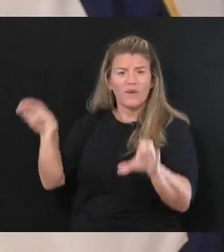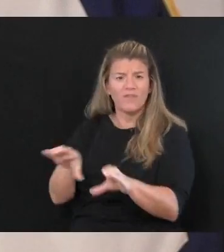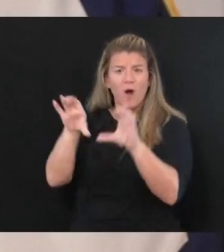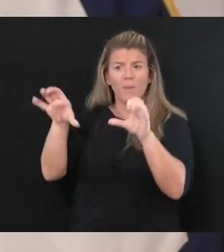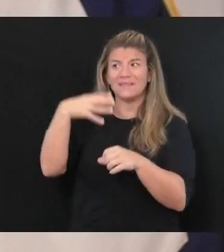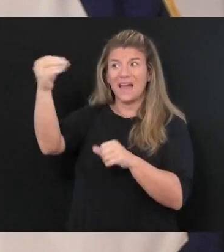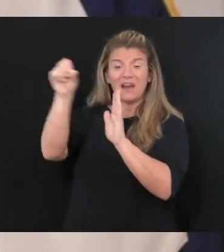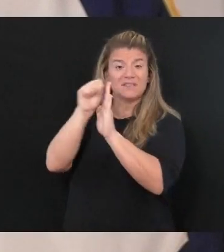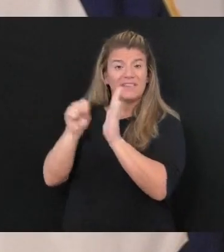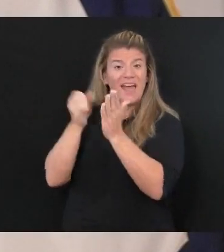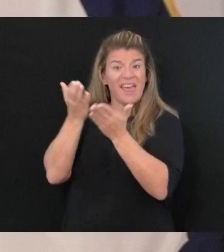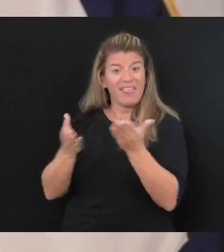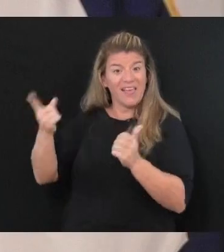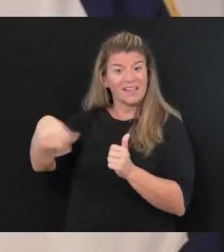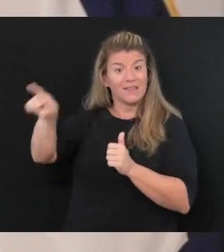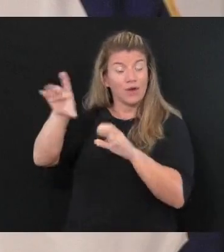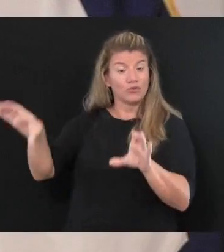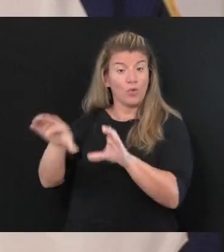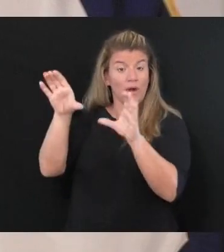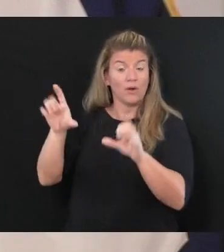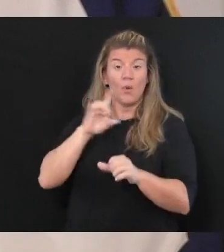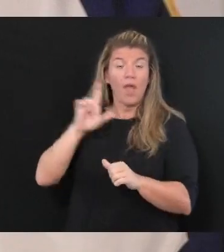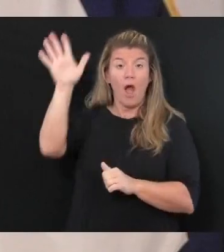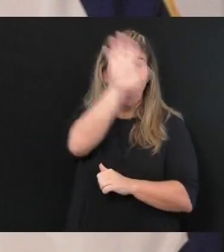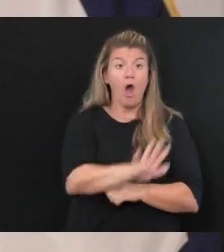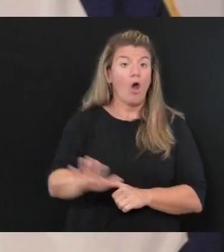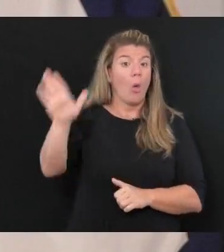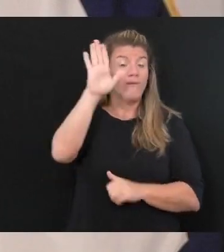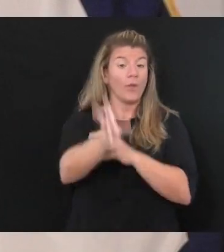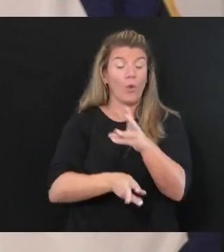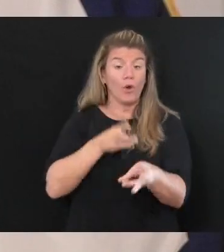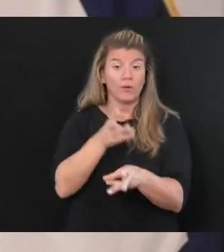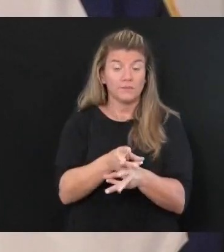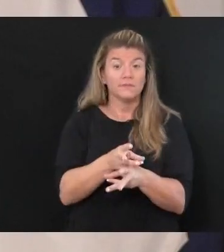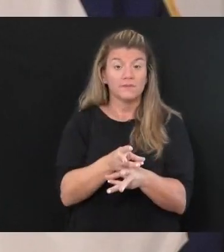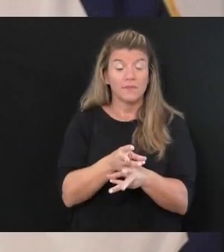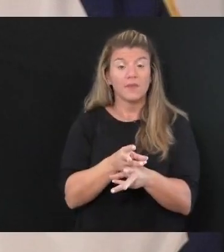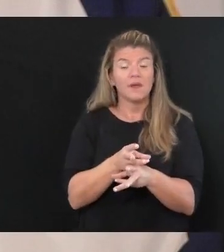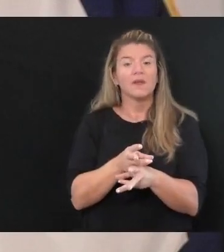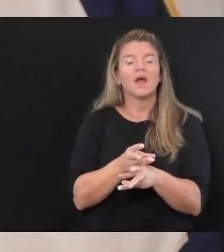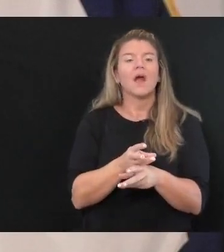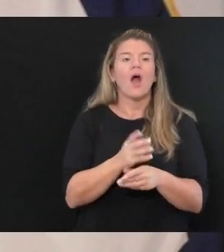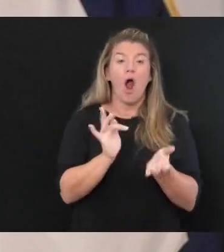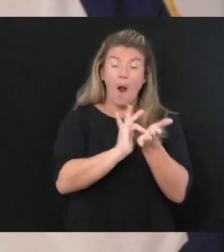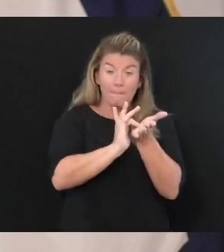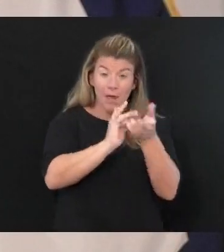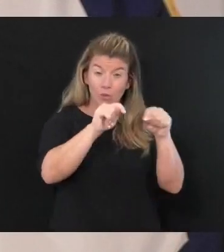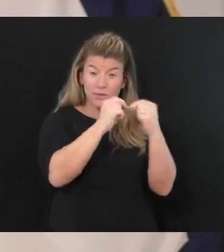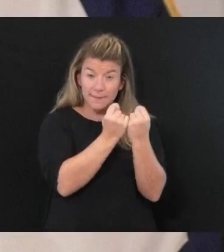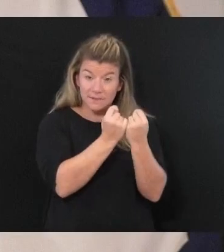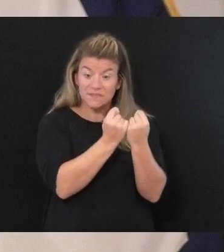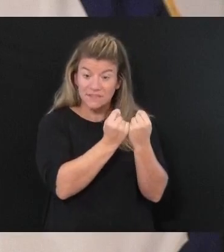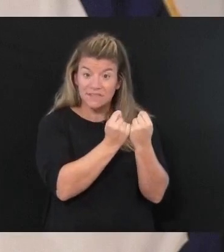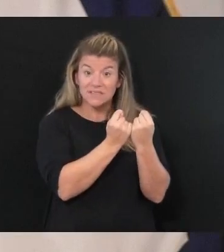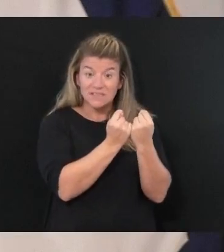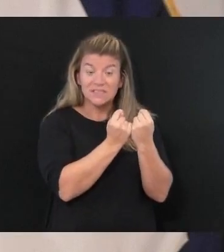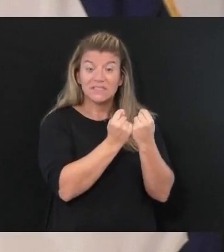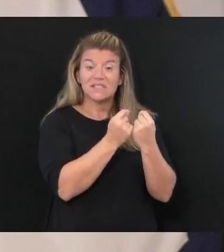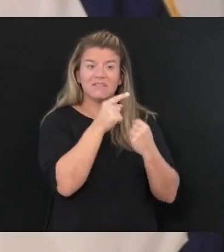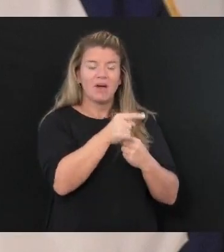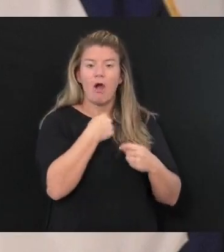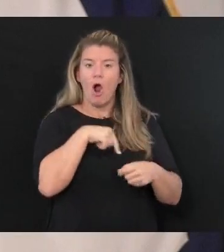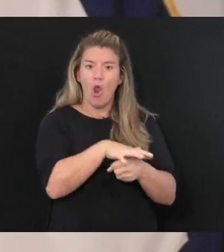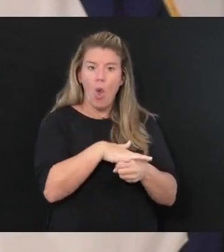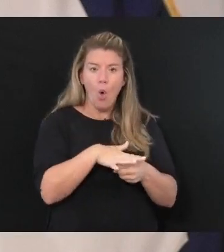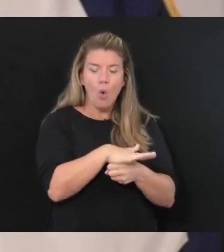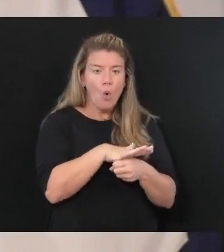state people, you know, across the world people, from the standpoint of our medical teams and everything, from the local